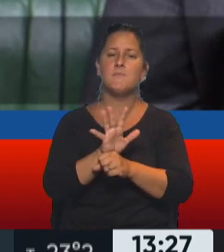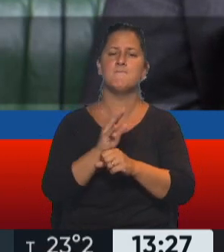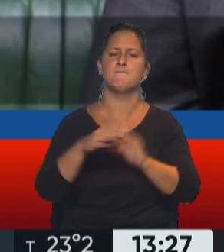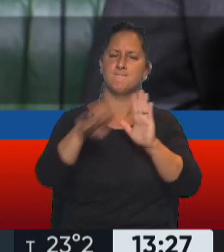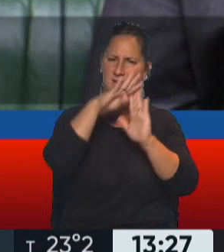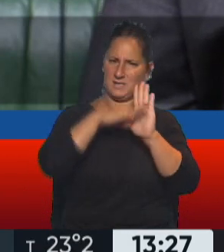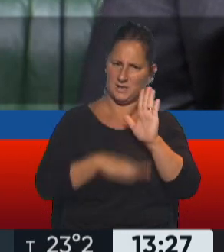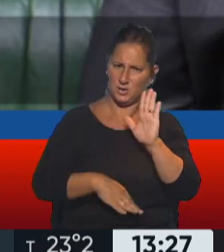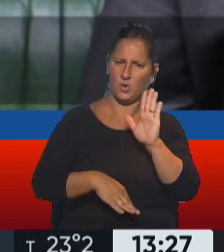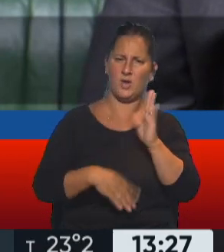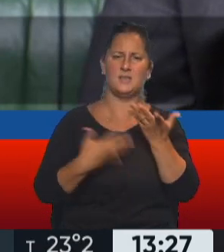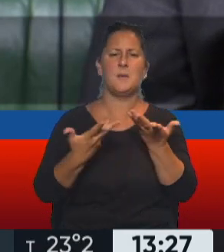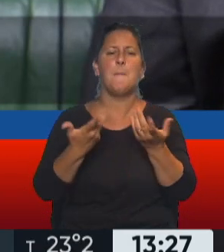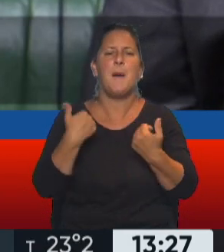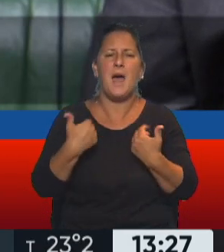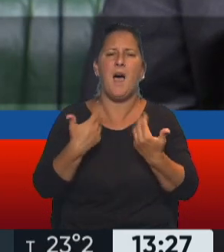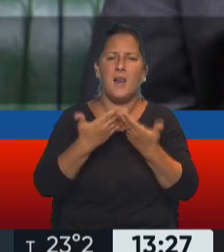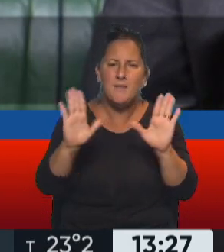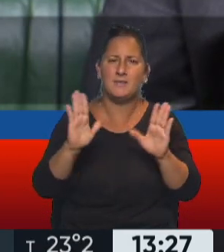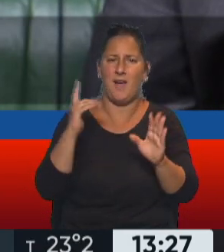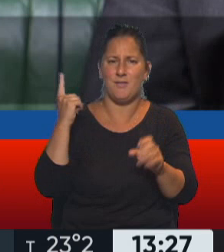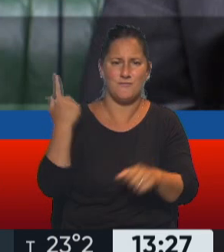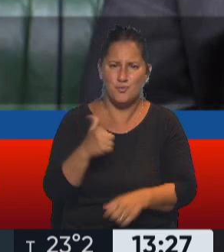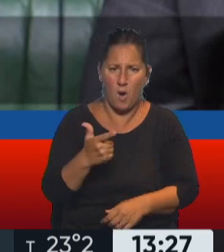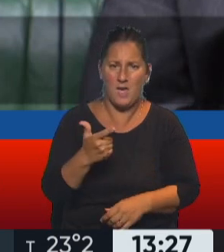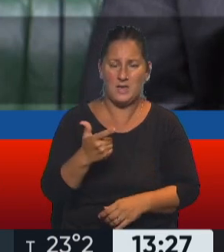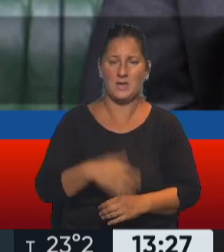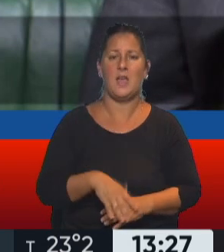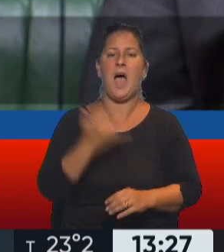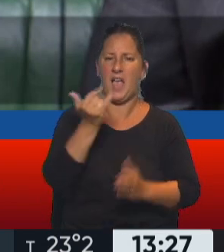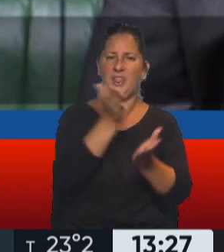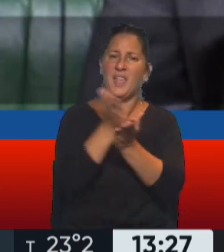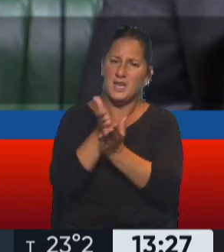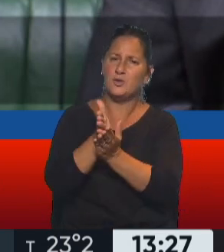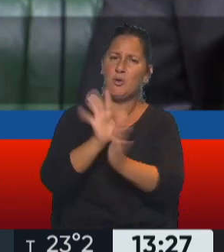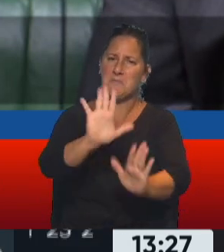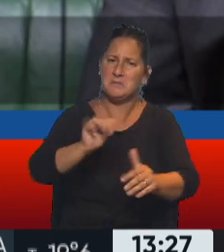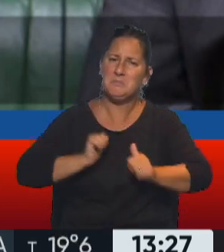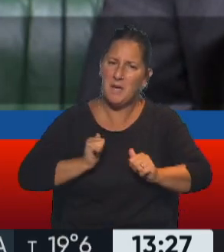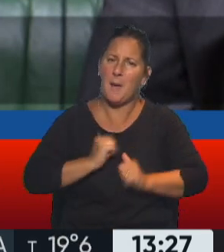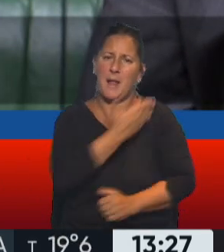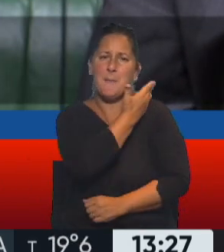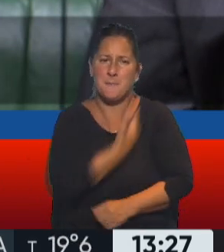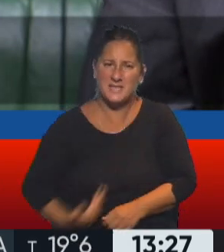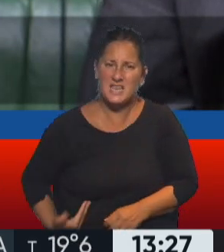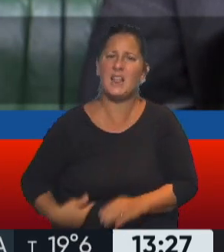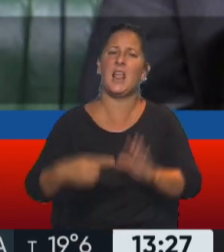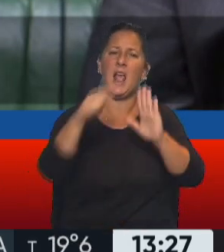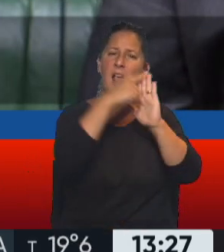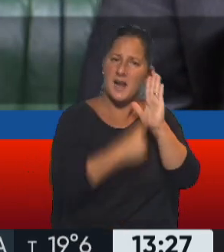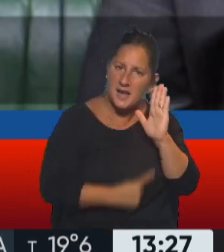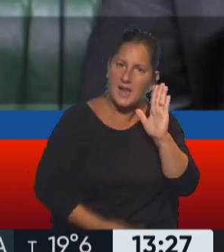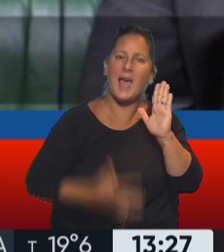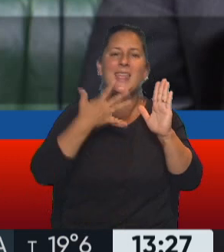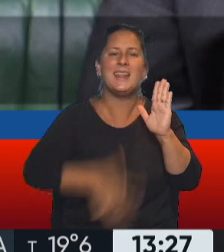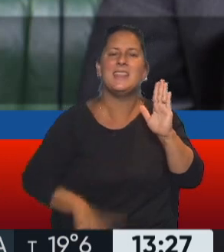on the freedoms of members of the public. They had a right to expect their Prime Minister to have read the rules, to understand the